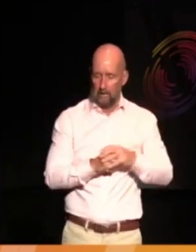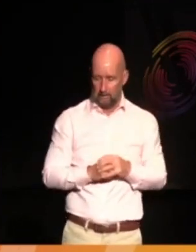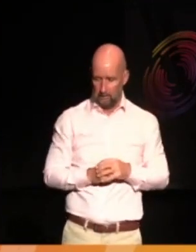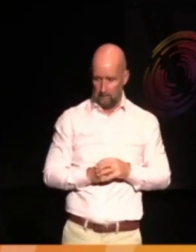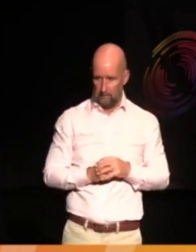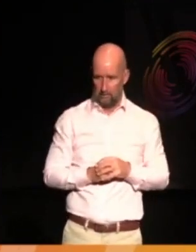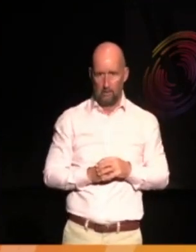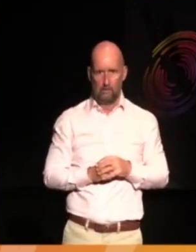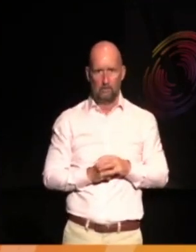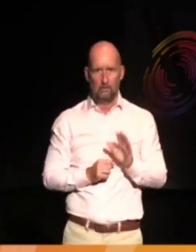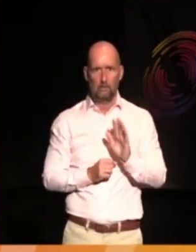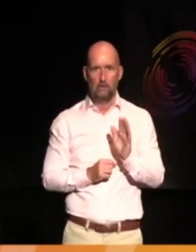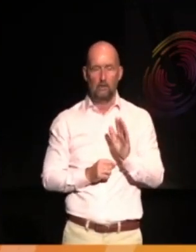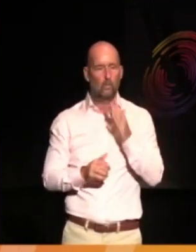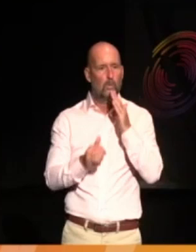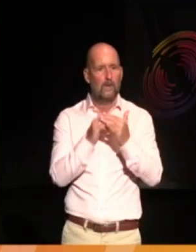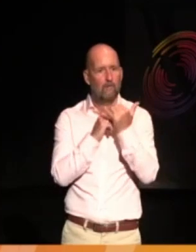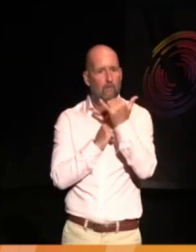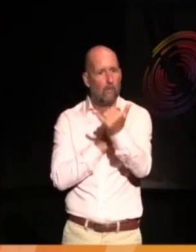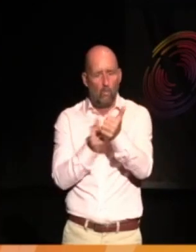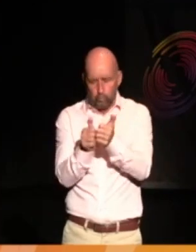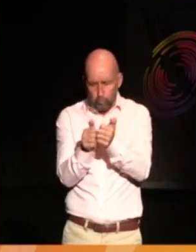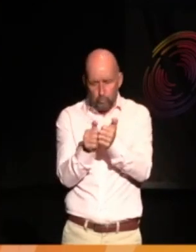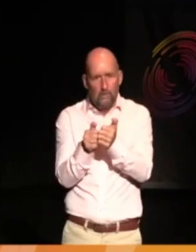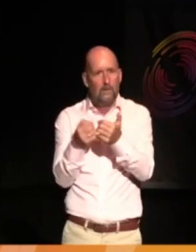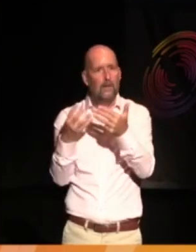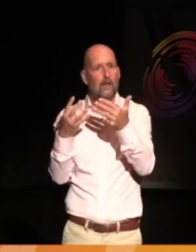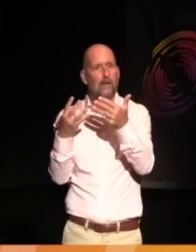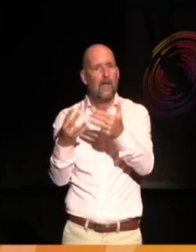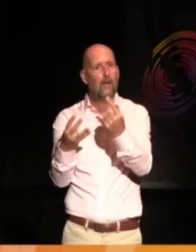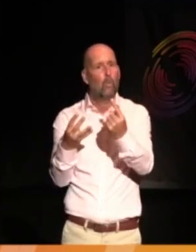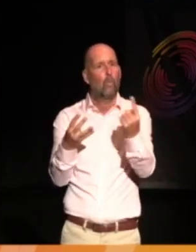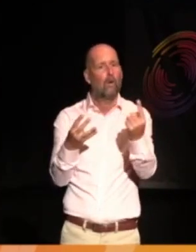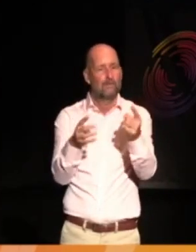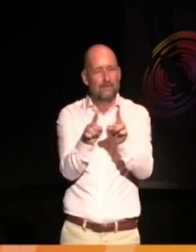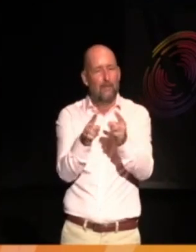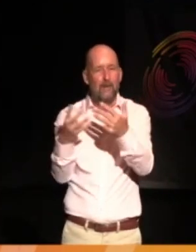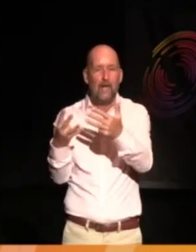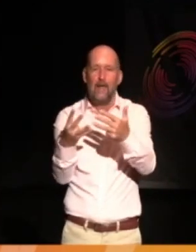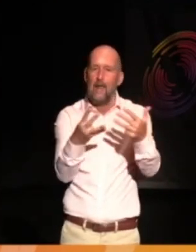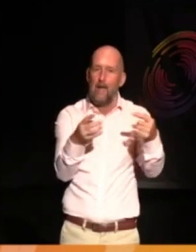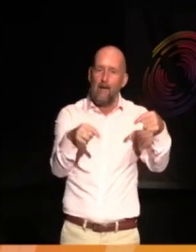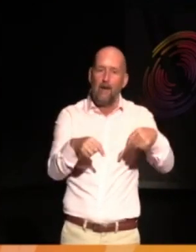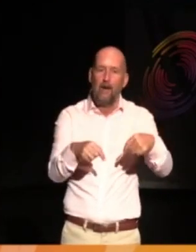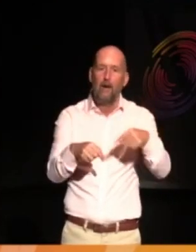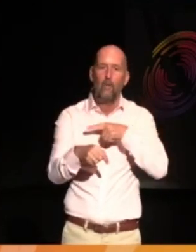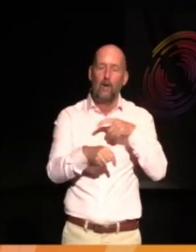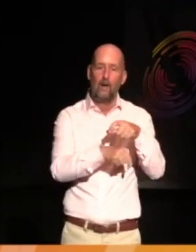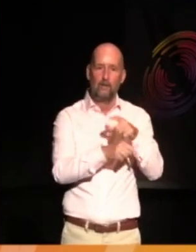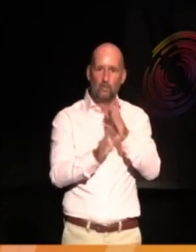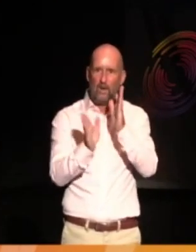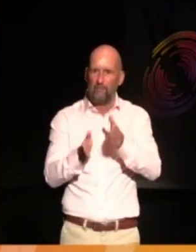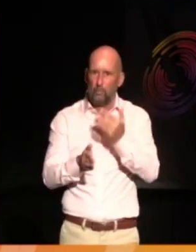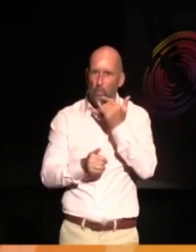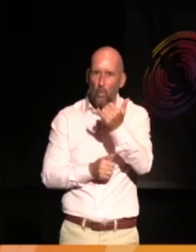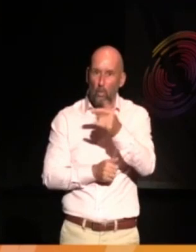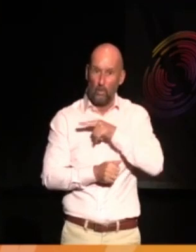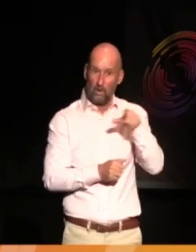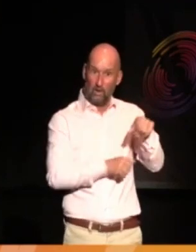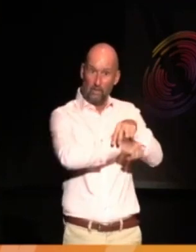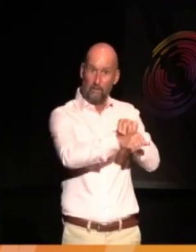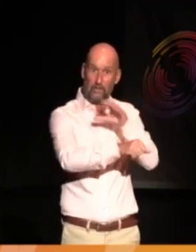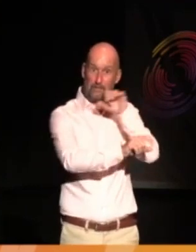It's not like we called 911, which is 999 there. And I said, well, you don't have to, because the cops are in the school. If